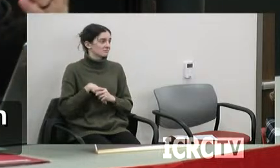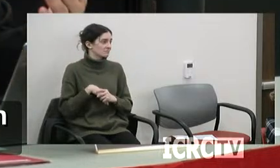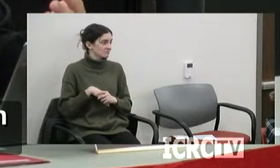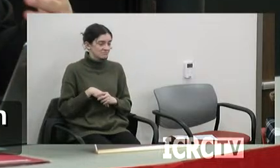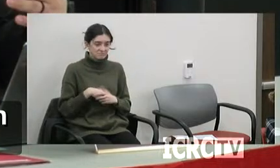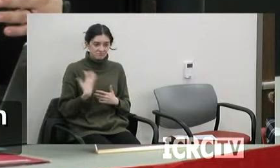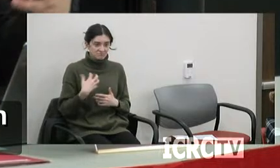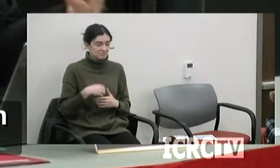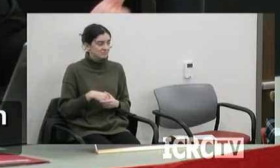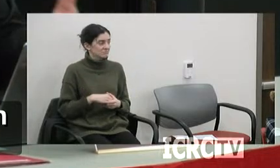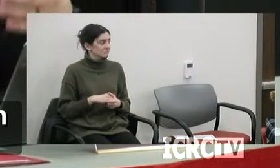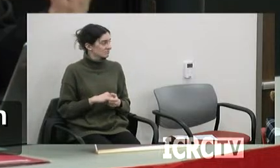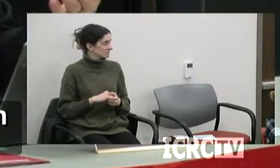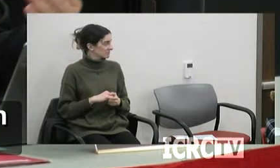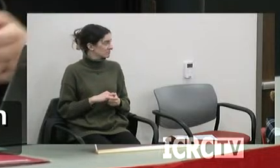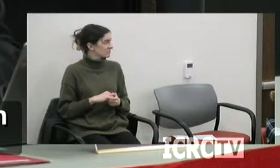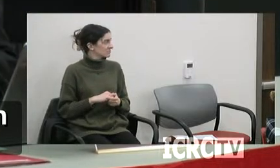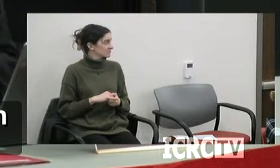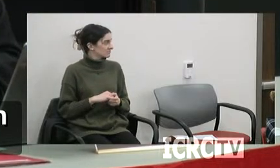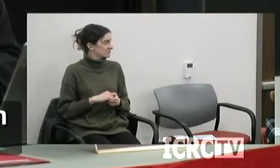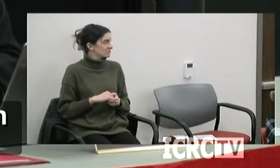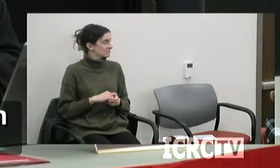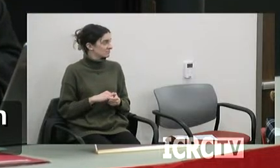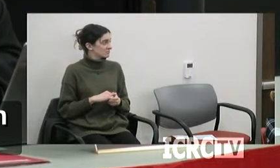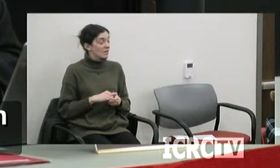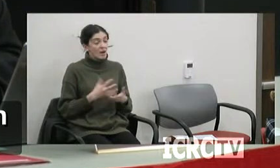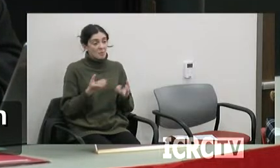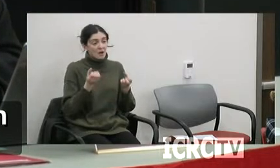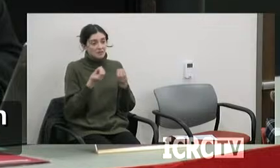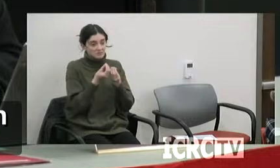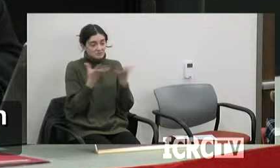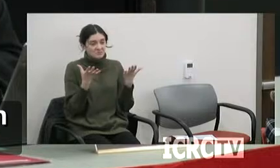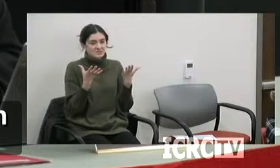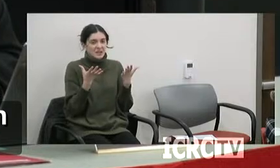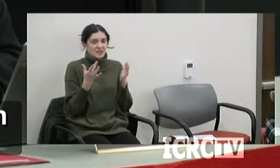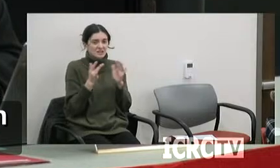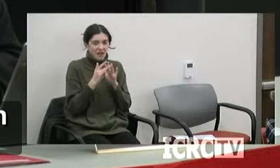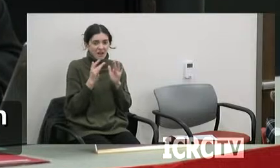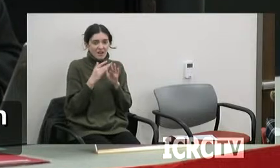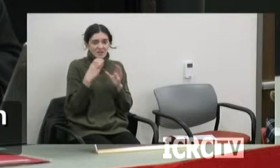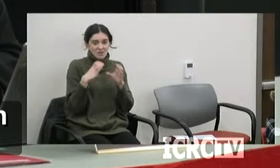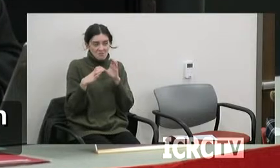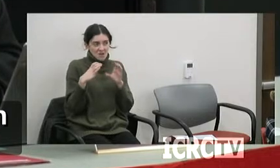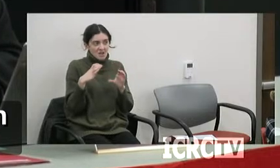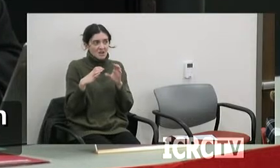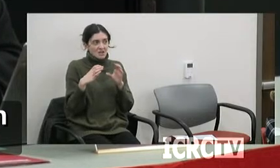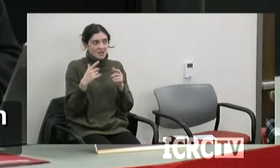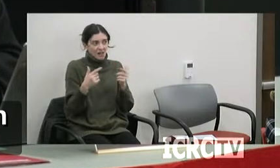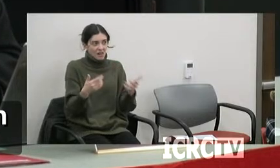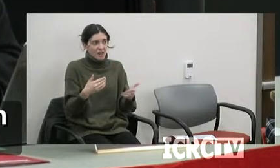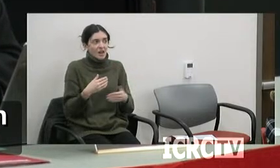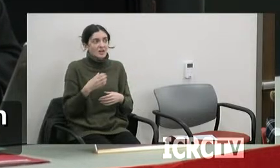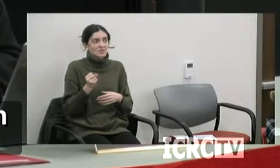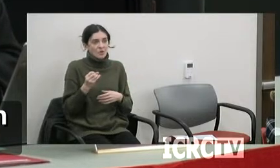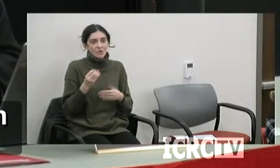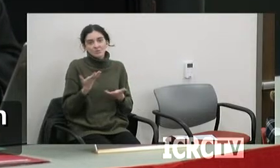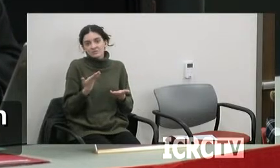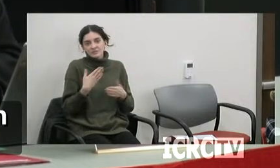say that there's been an ongoing communication about this, and it's nice to kind of have this come to fruition.